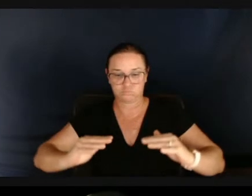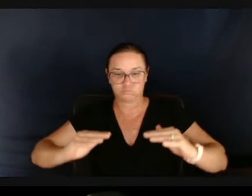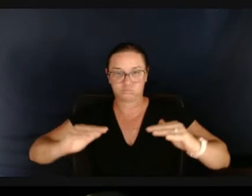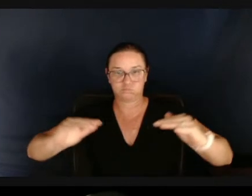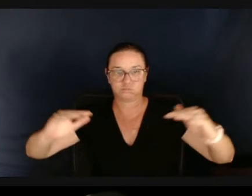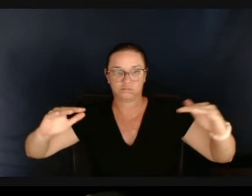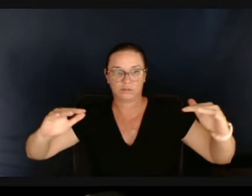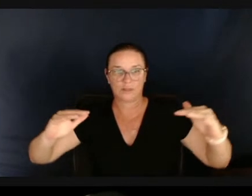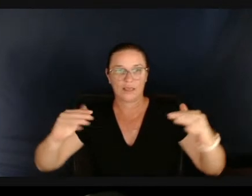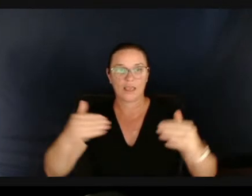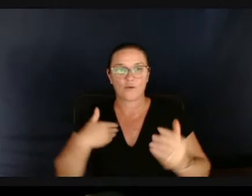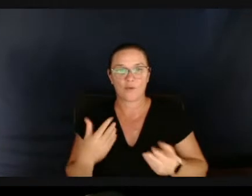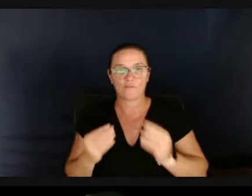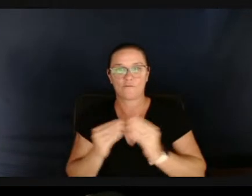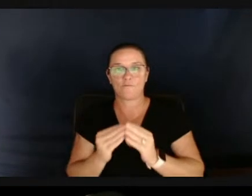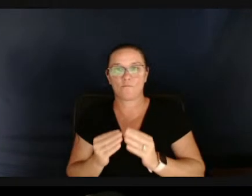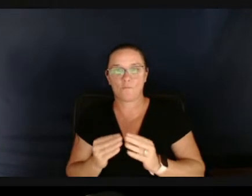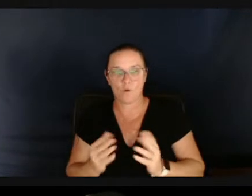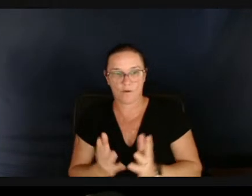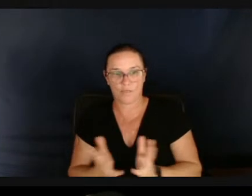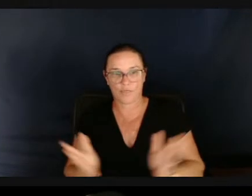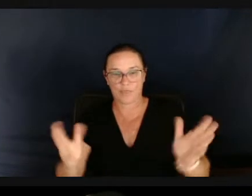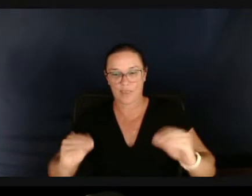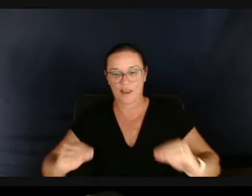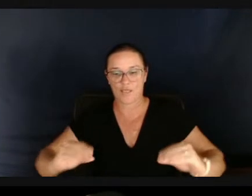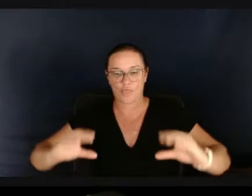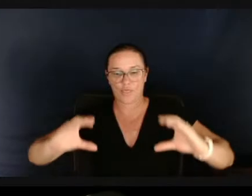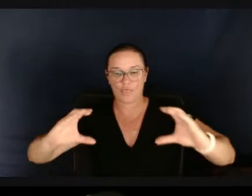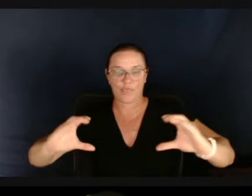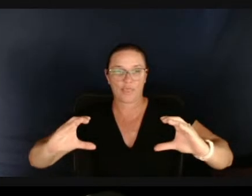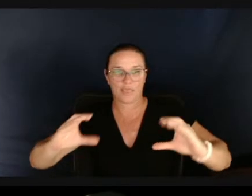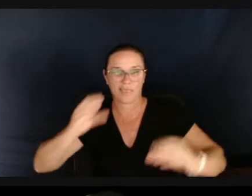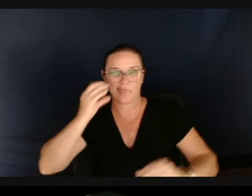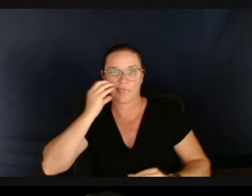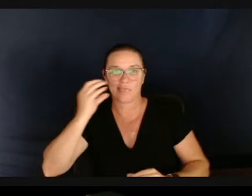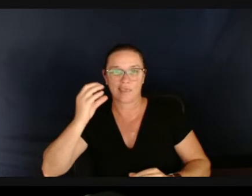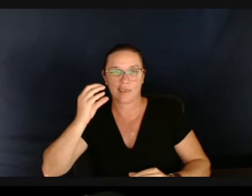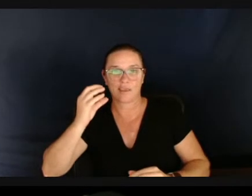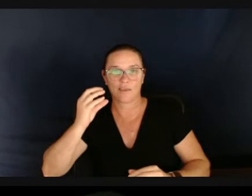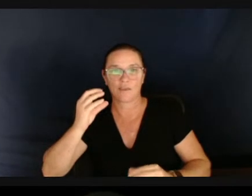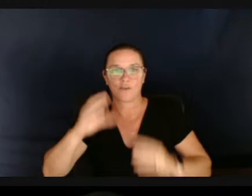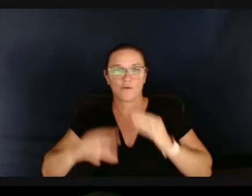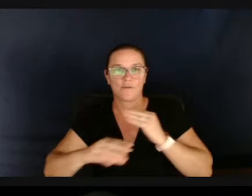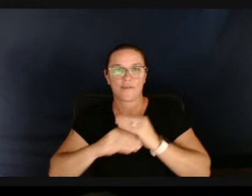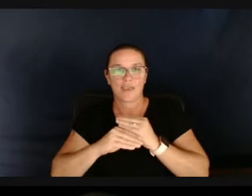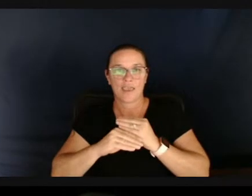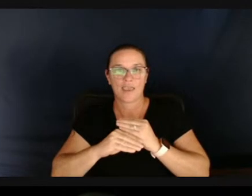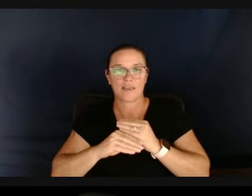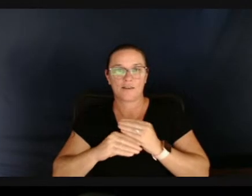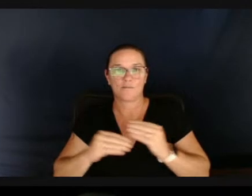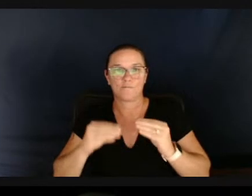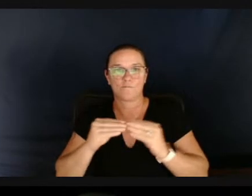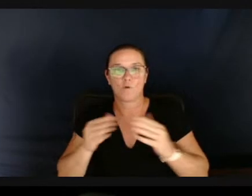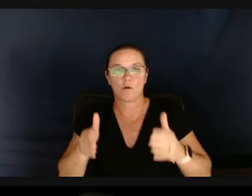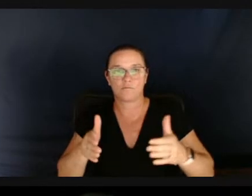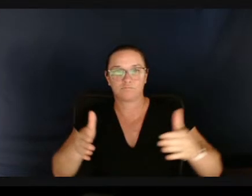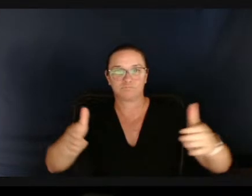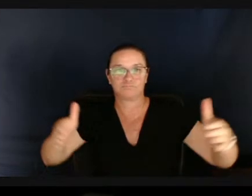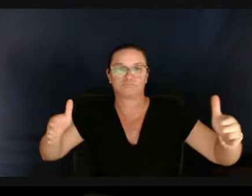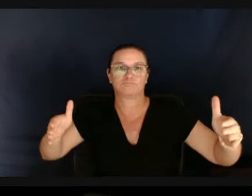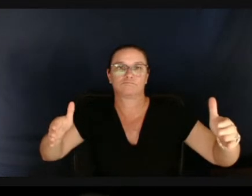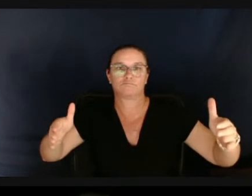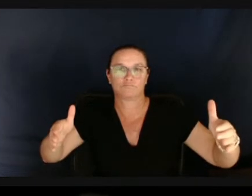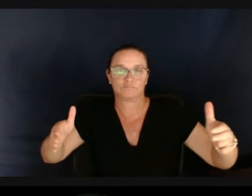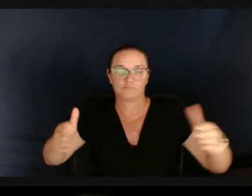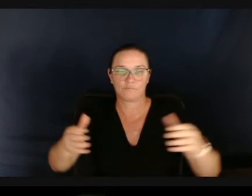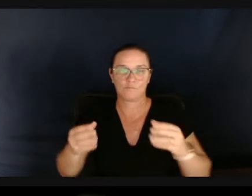a wider flare out, we've thickened it and have added distance to the crater wall here, right? We've added